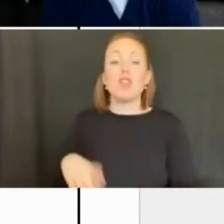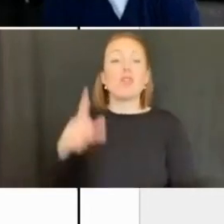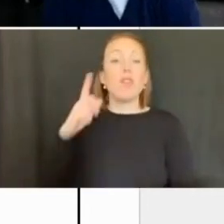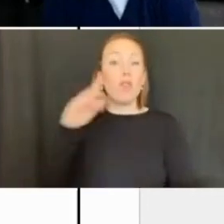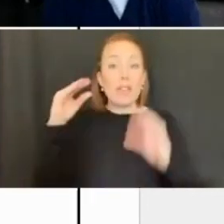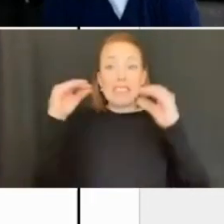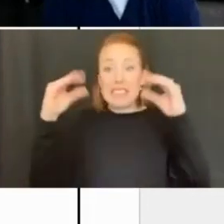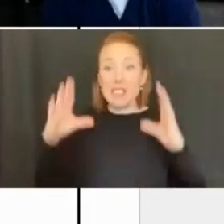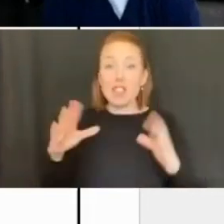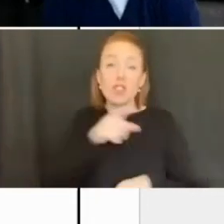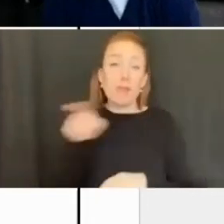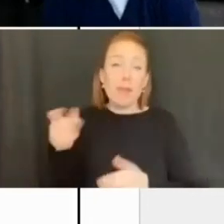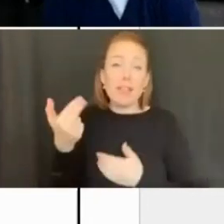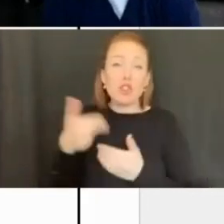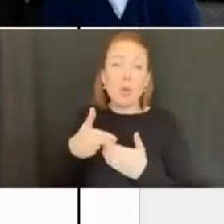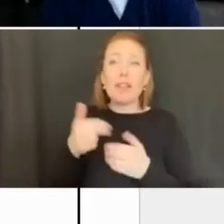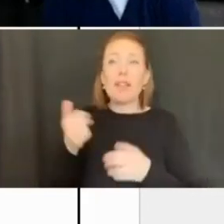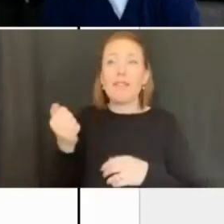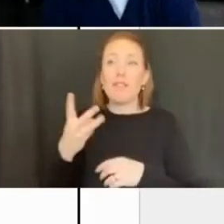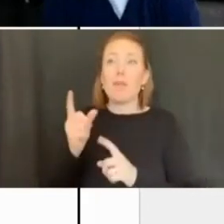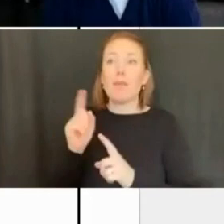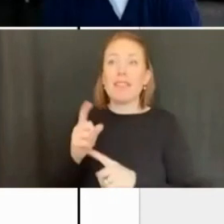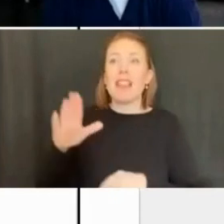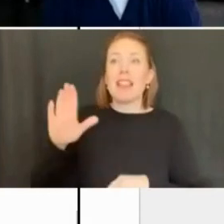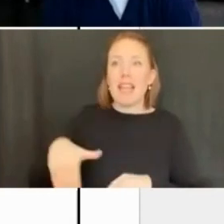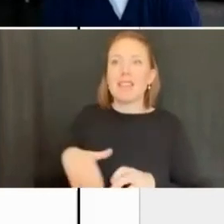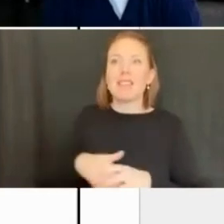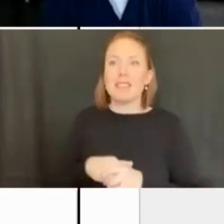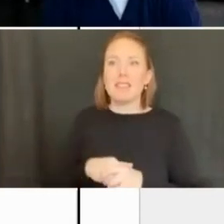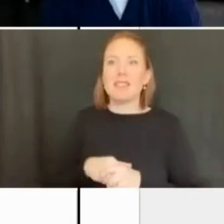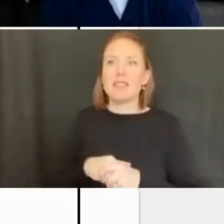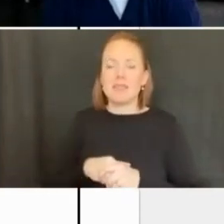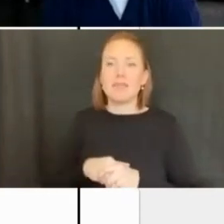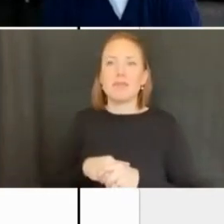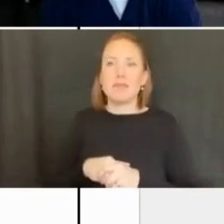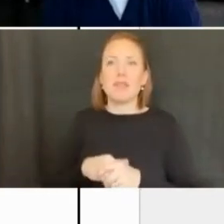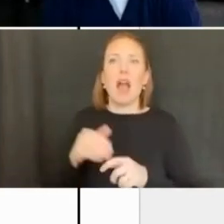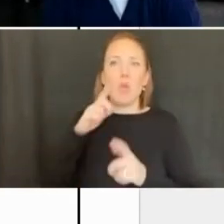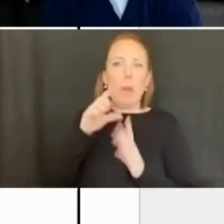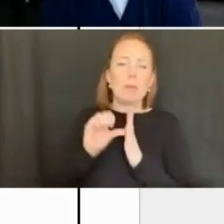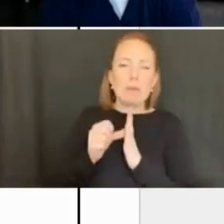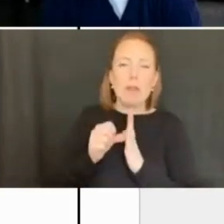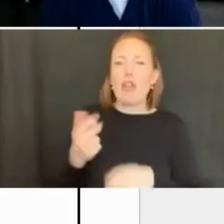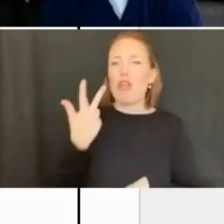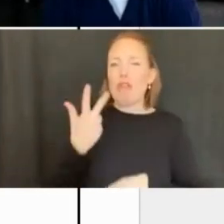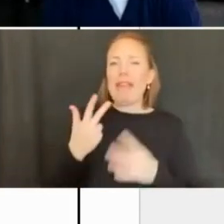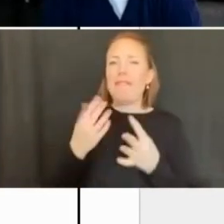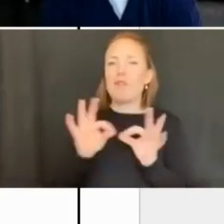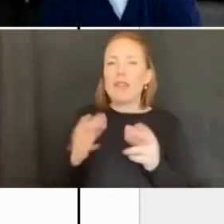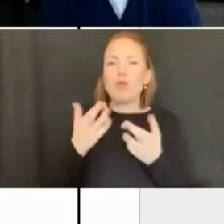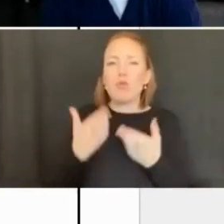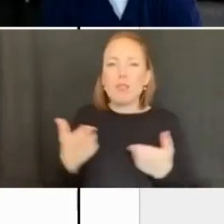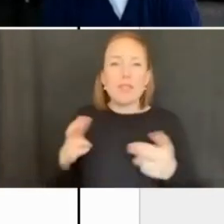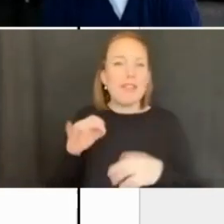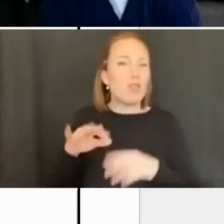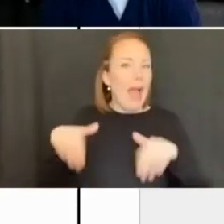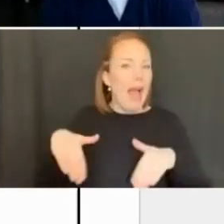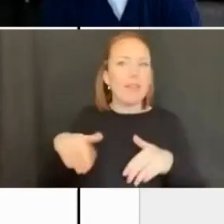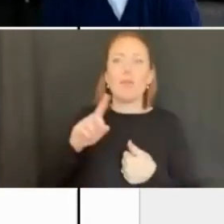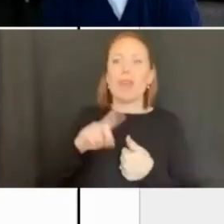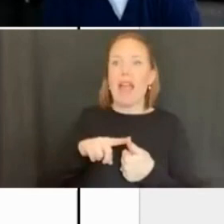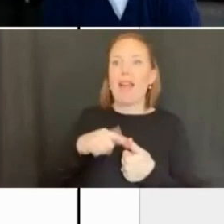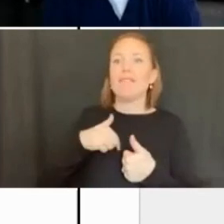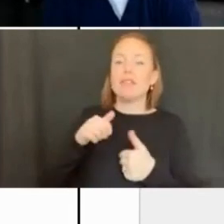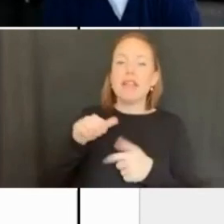have come in just a few minutes after we started, I want to reiterate the free resources we'd love to give you. If you haven't requested it yet, we have exercises